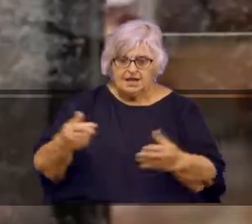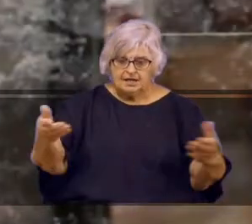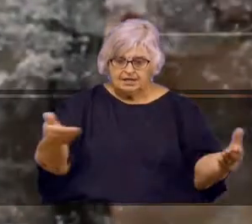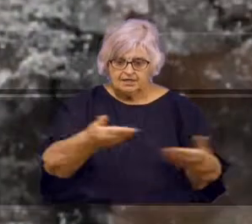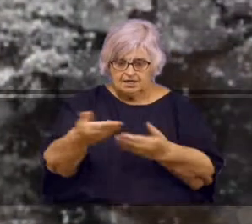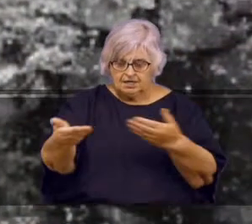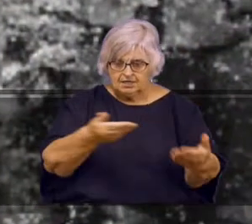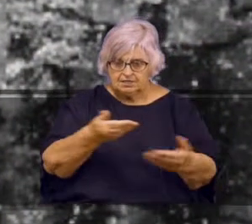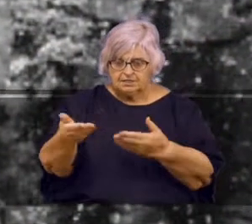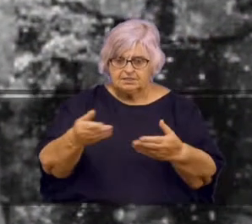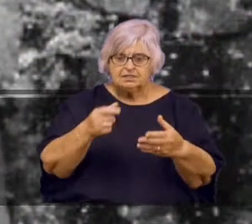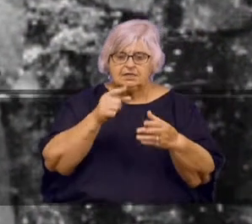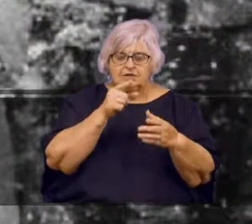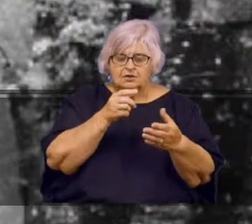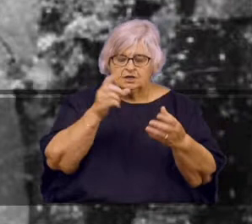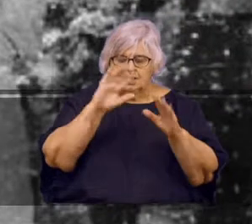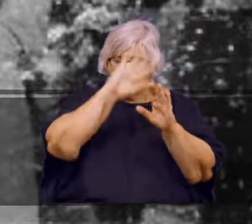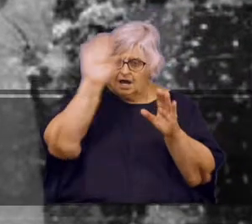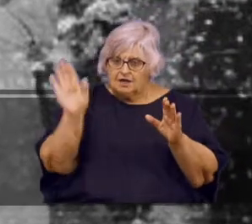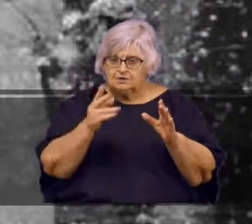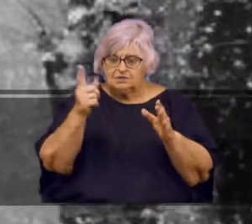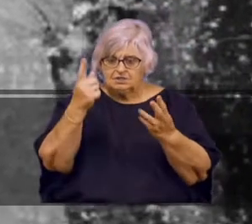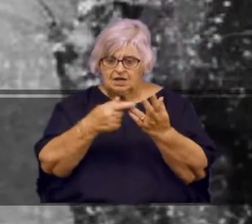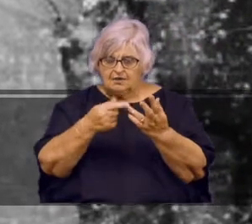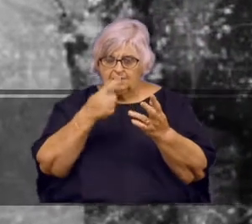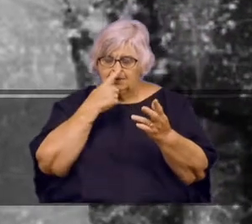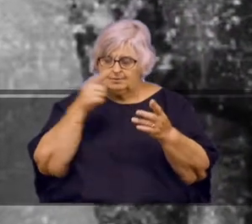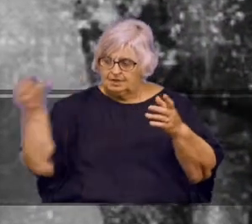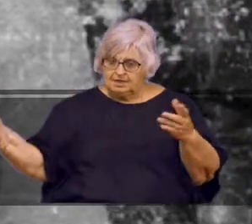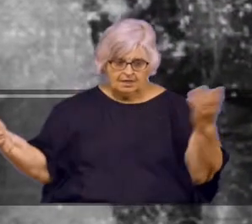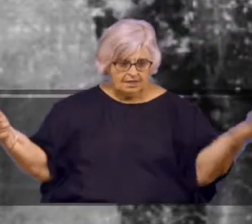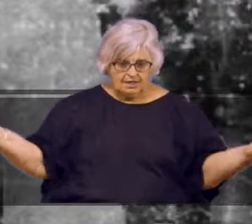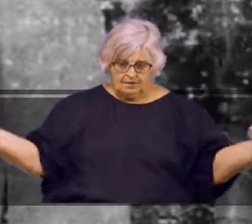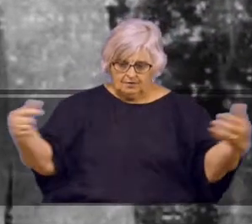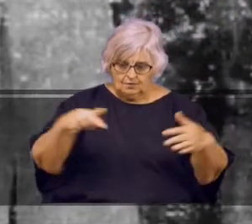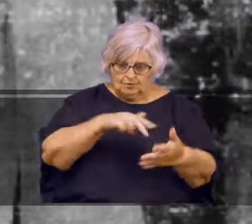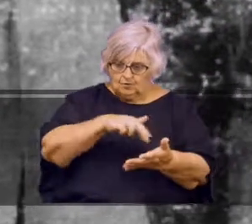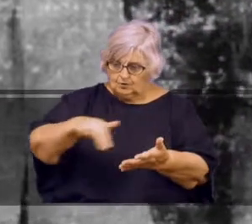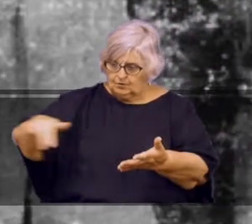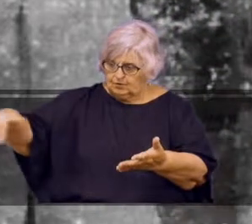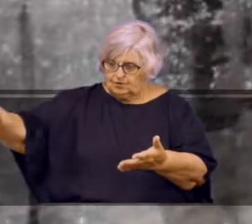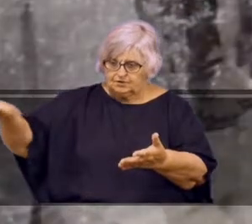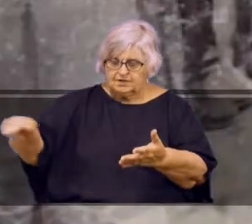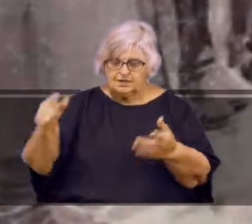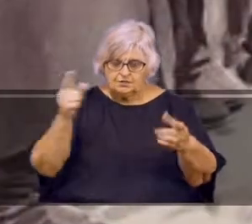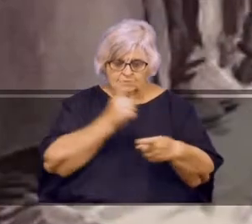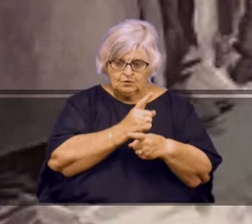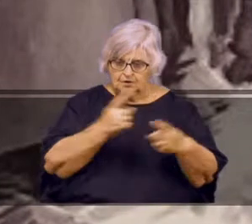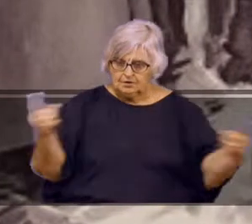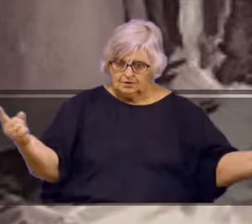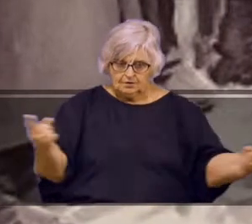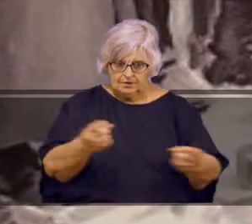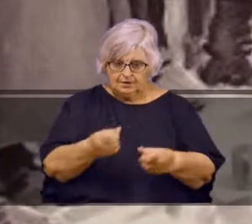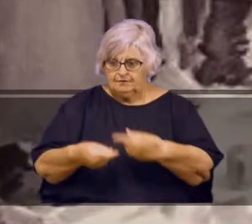and songs with the diggers in the opposing trenches. These soldiers walked across to talk to their opposite numbers,